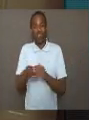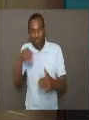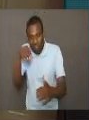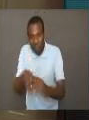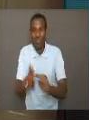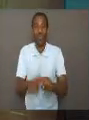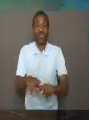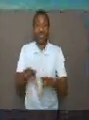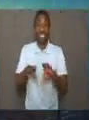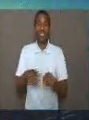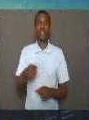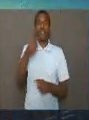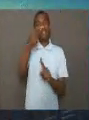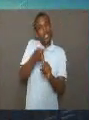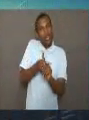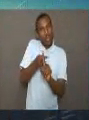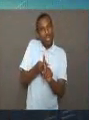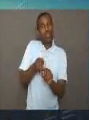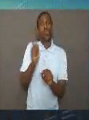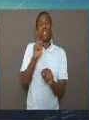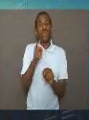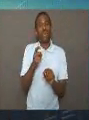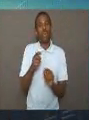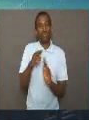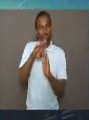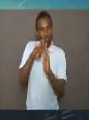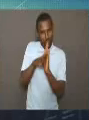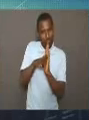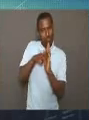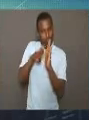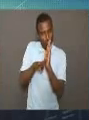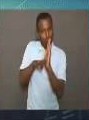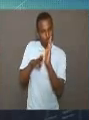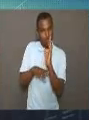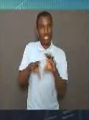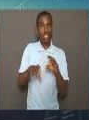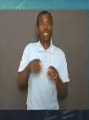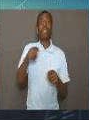its temperature drops to match the surroundings.